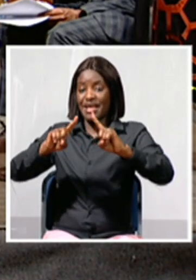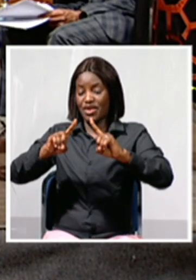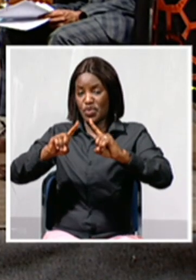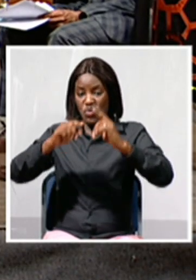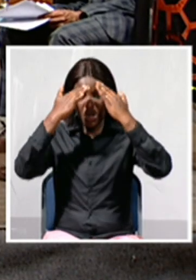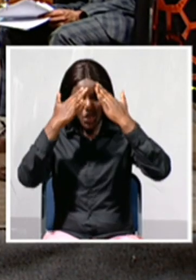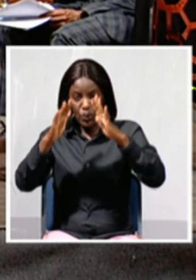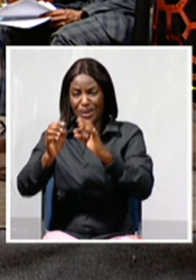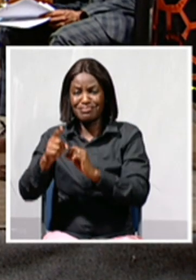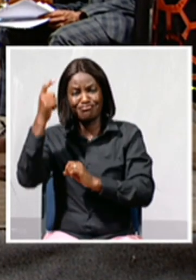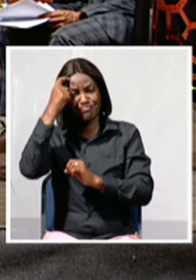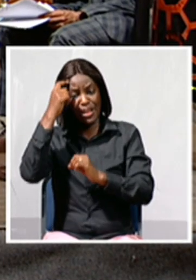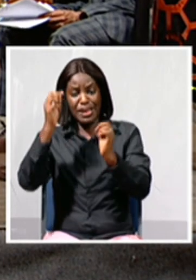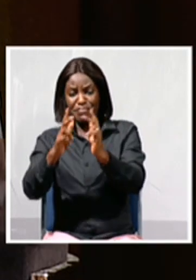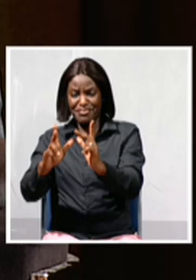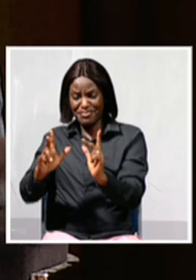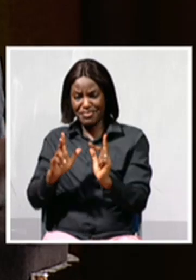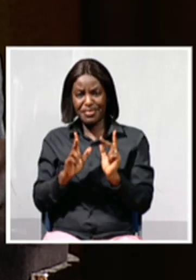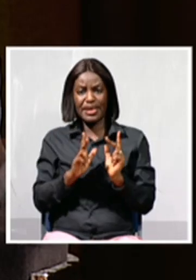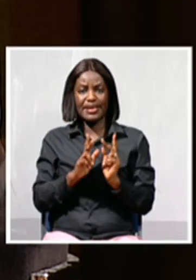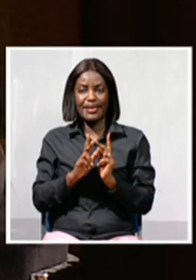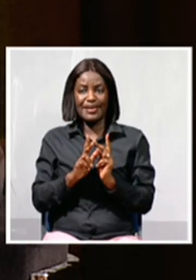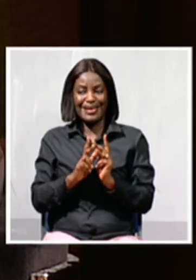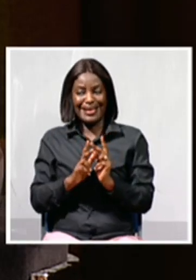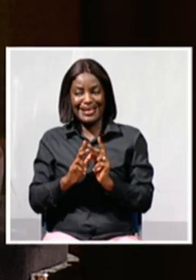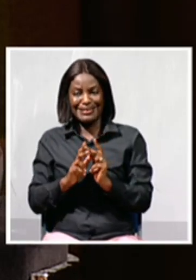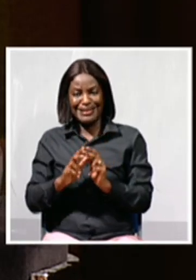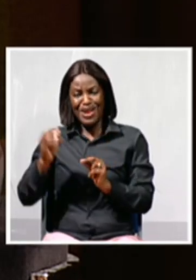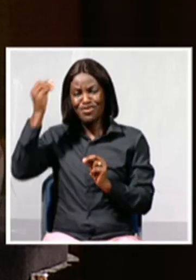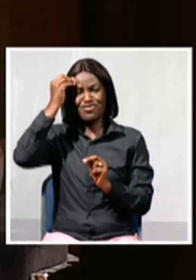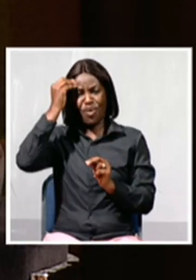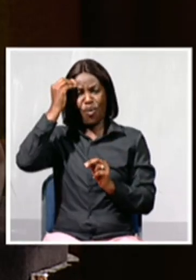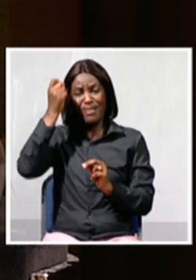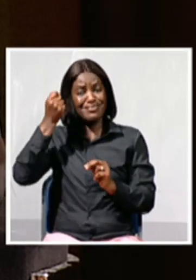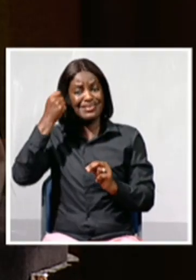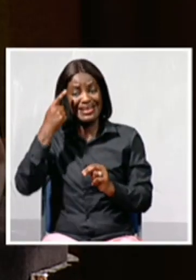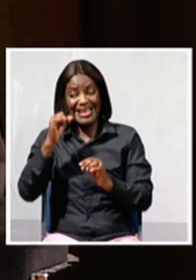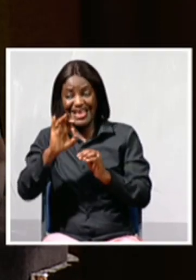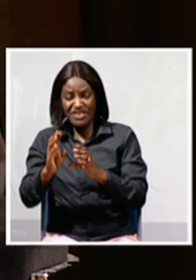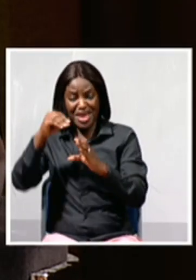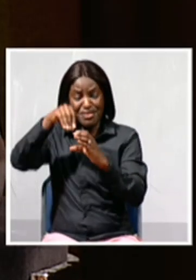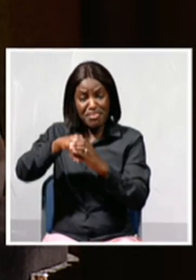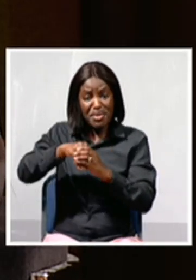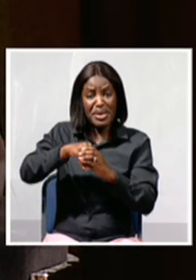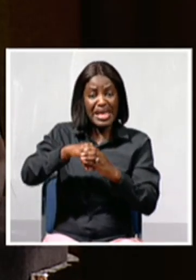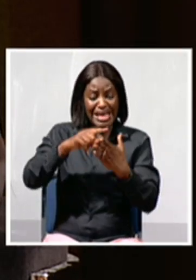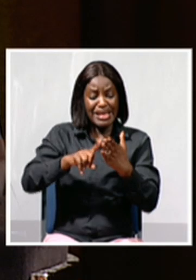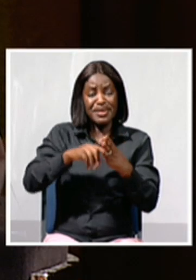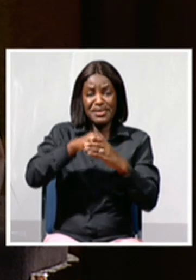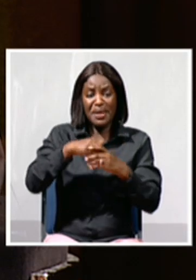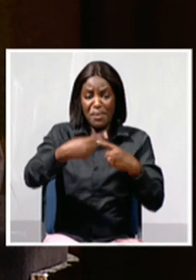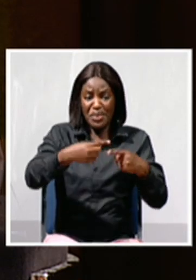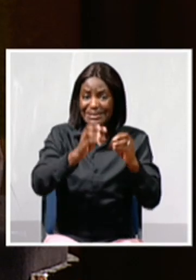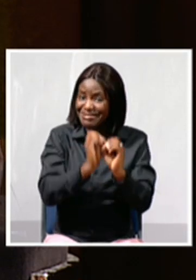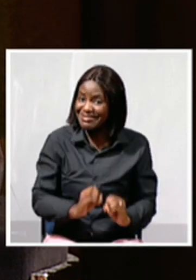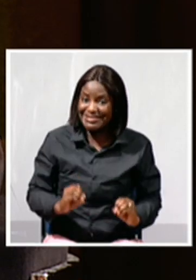you believe that citizens realize that by not actively participating in these processes, they are in fact casting a vote?